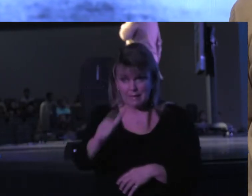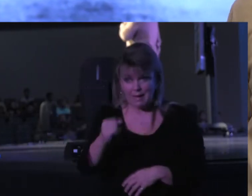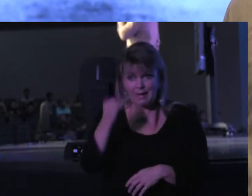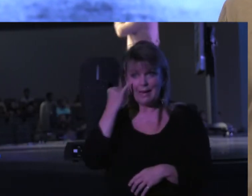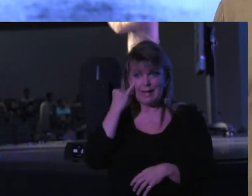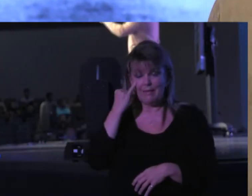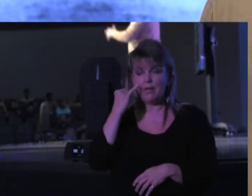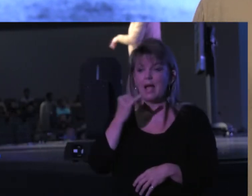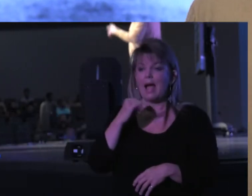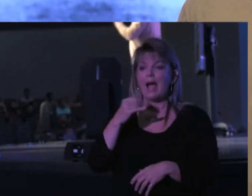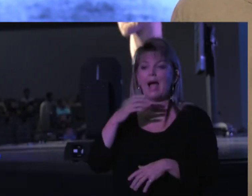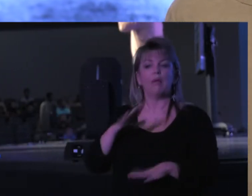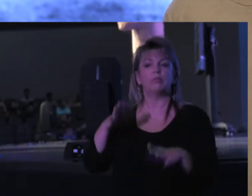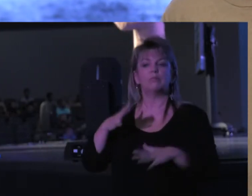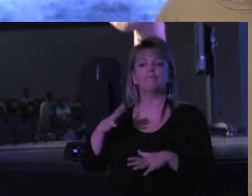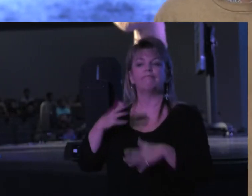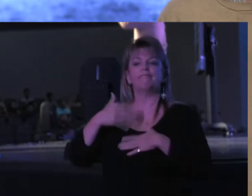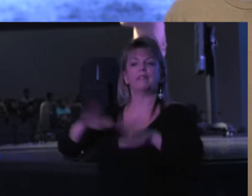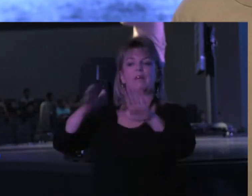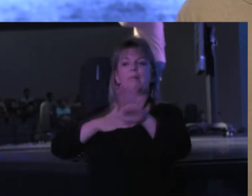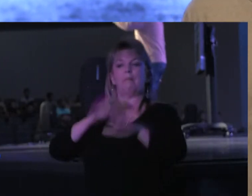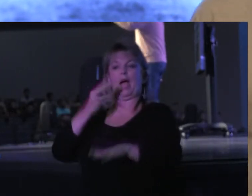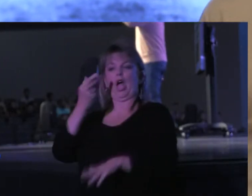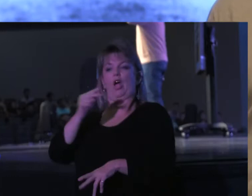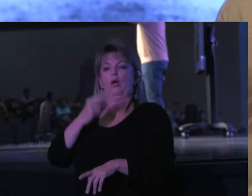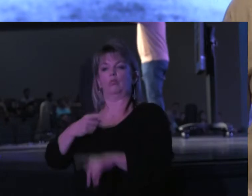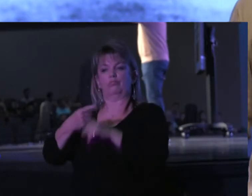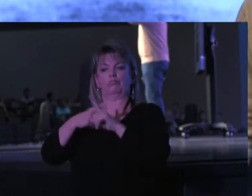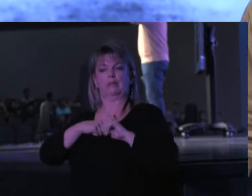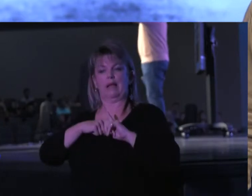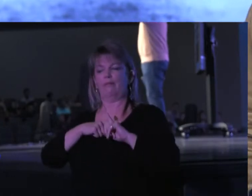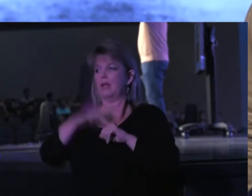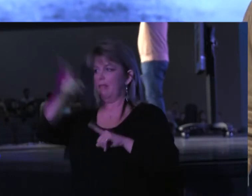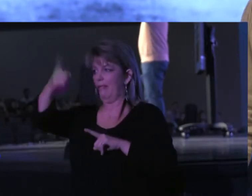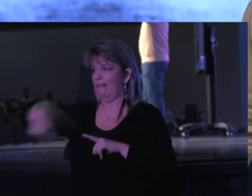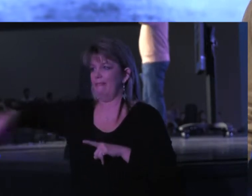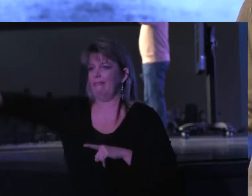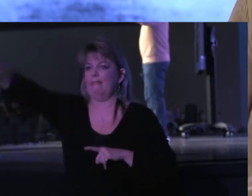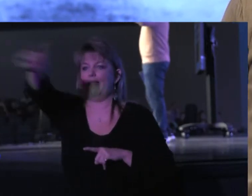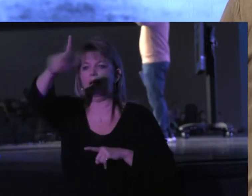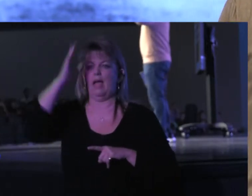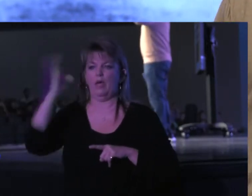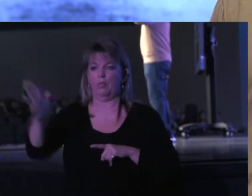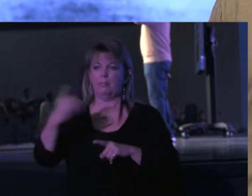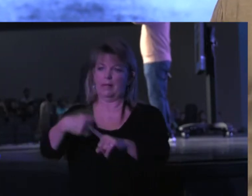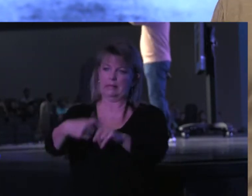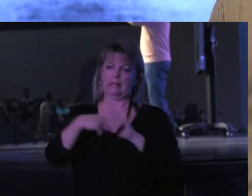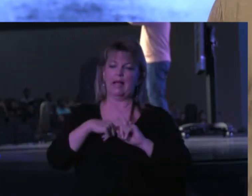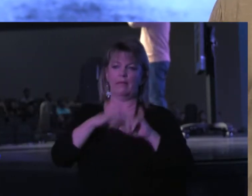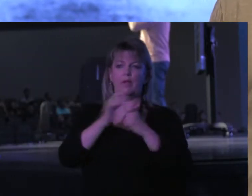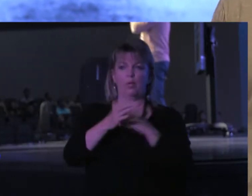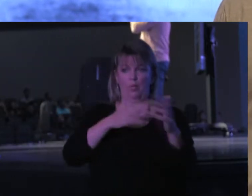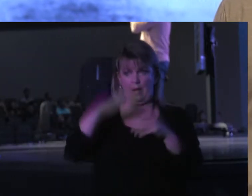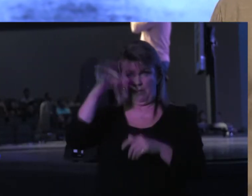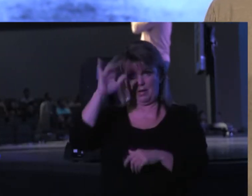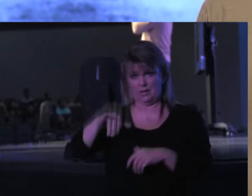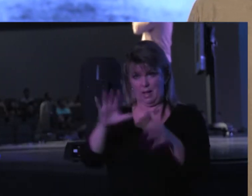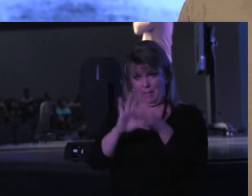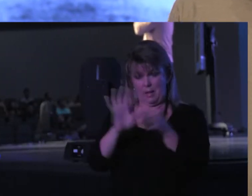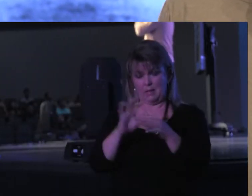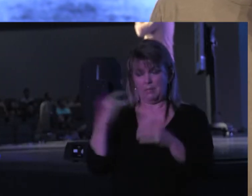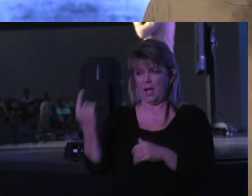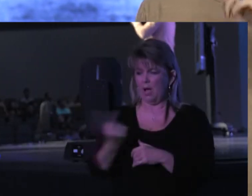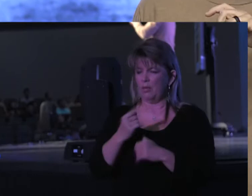I'd give up my own salvation that they may be saved. Whenever I preach that passage,